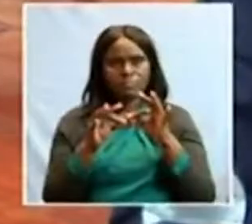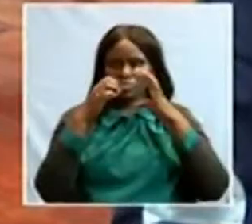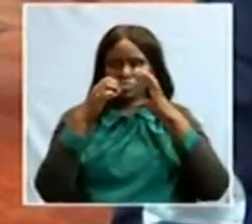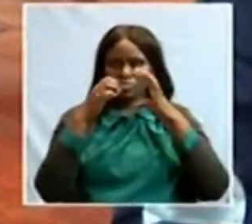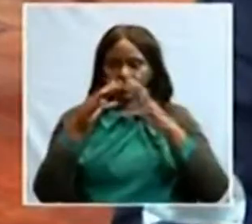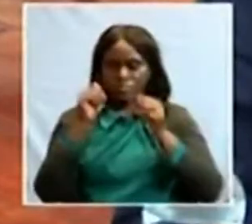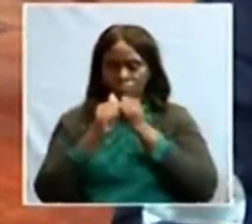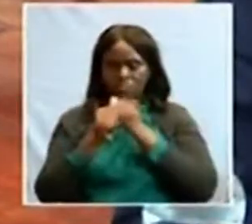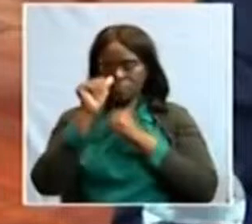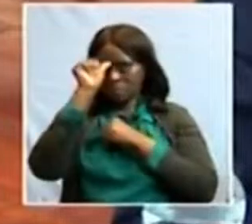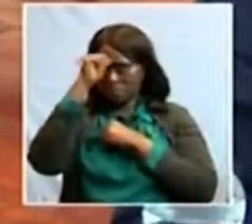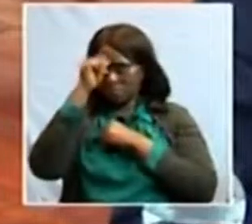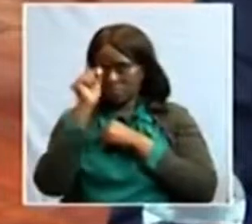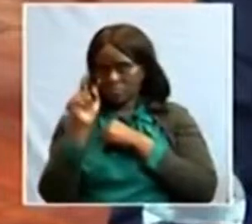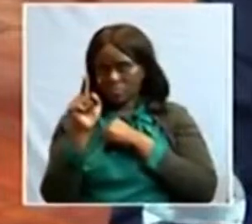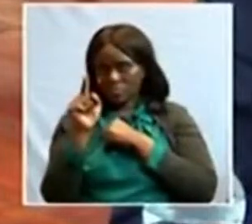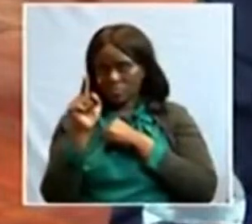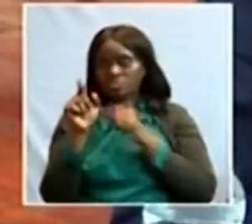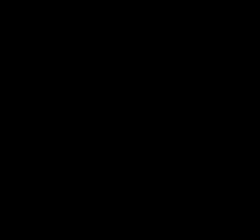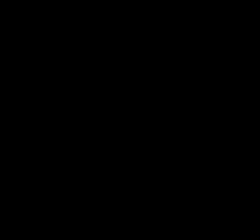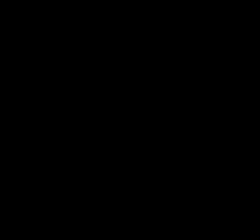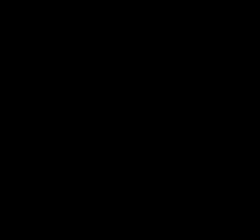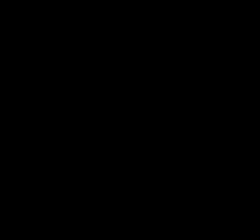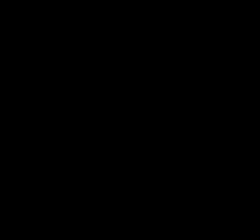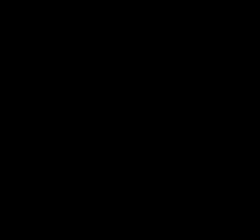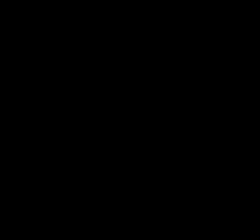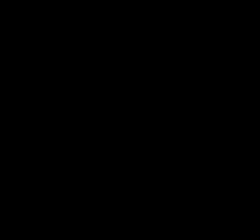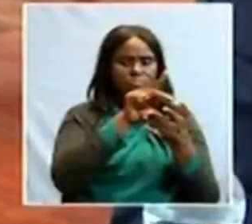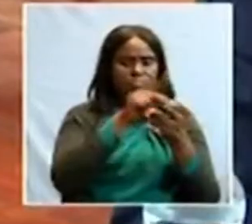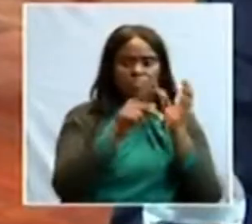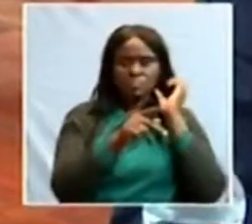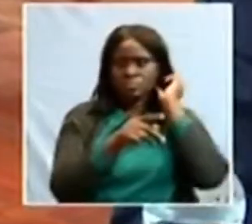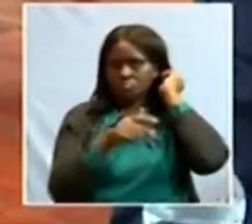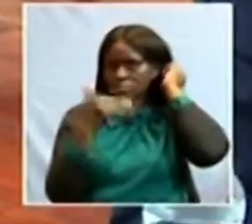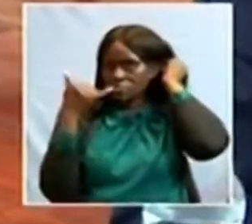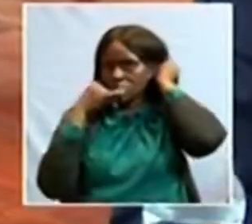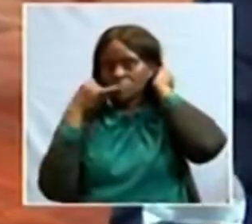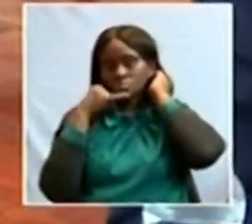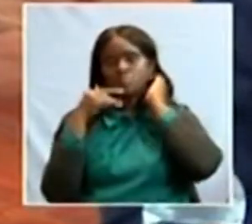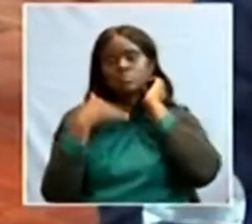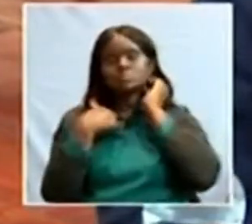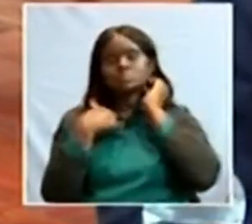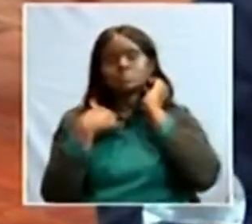which is in the Zambia Bank as a pay through mobile.